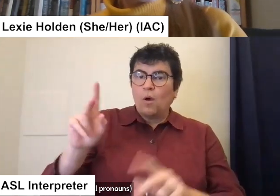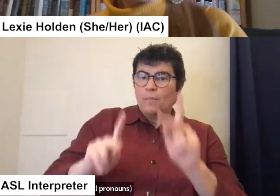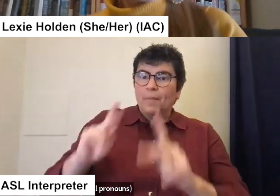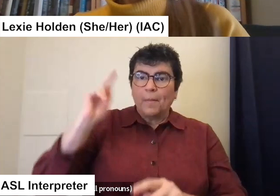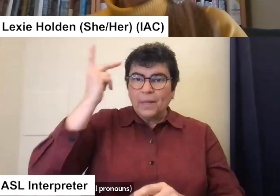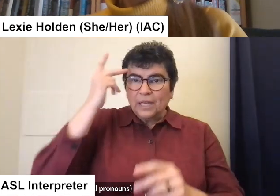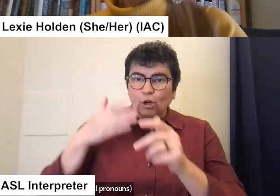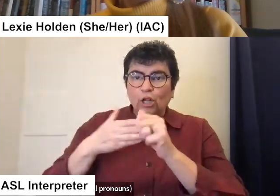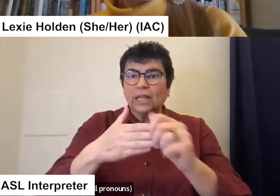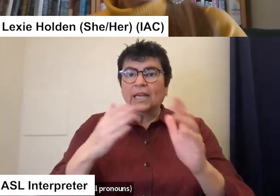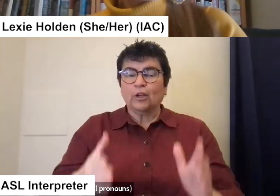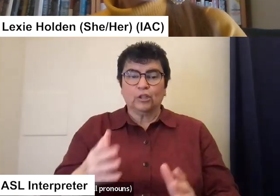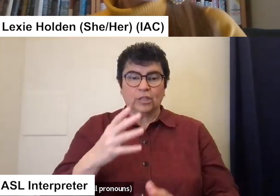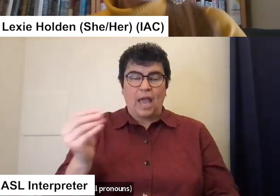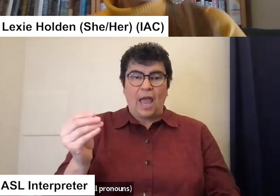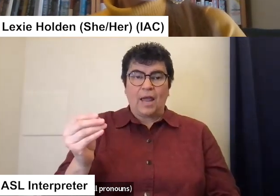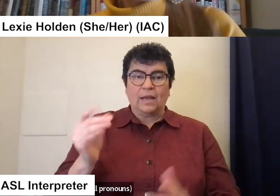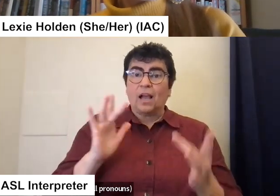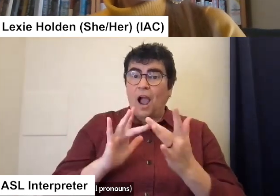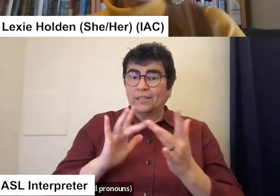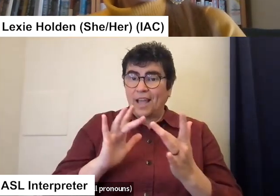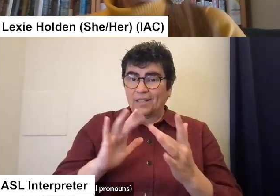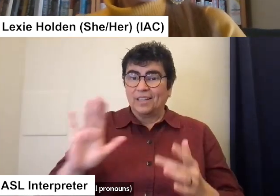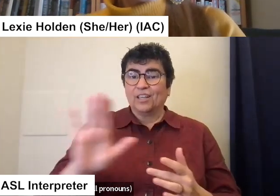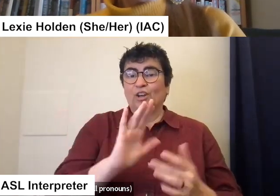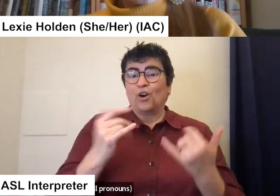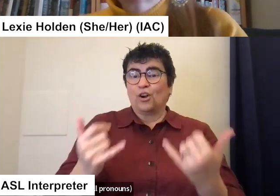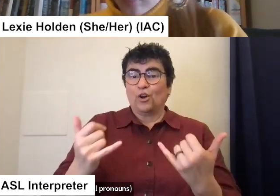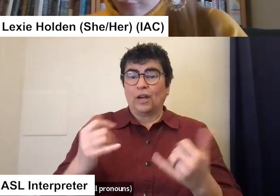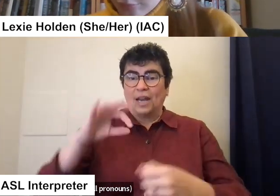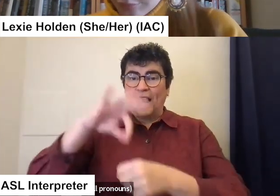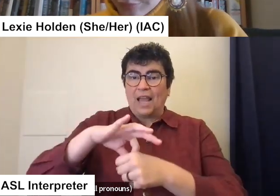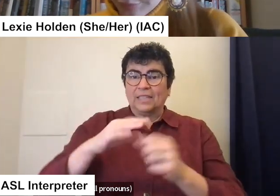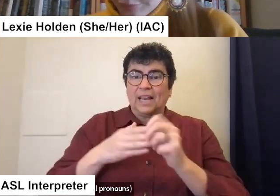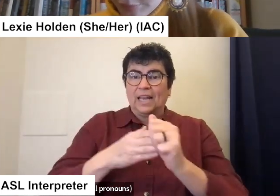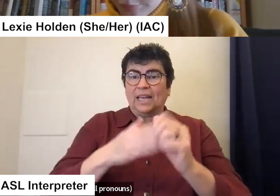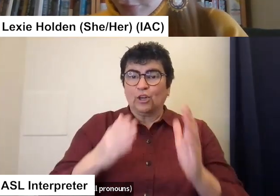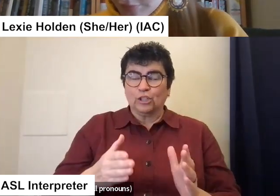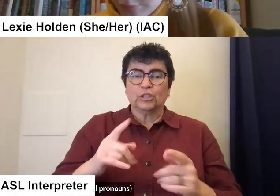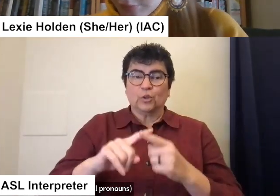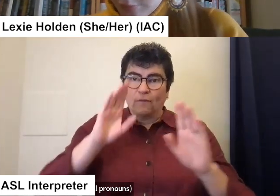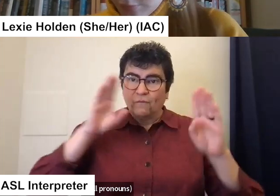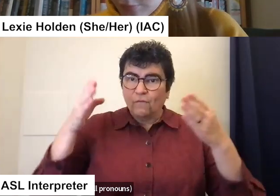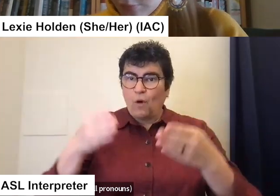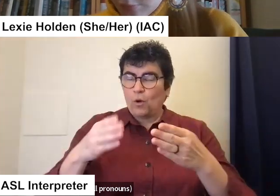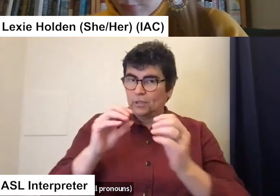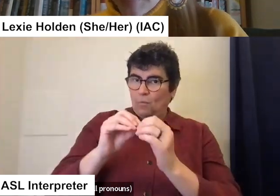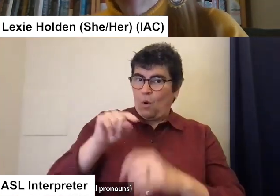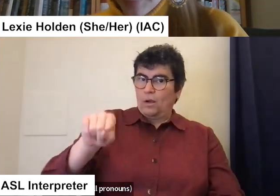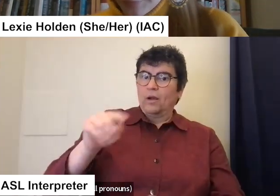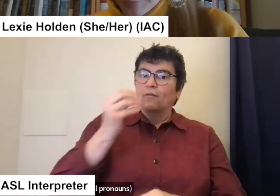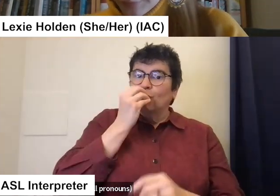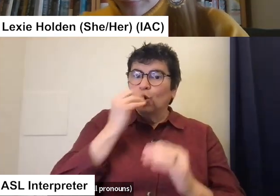political leaders, and contacting your current elected leaders to focus more on